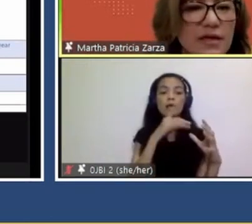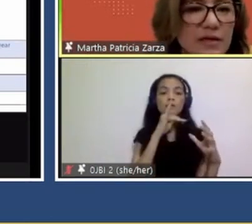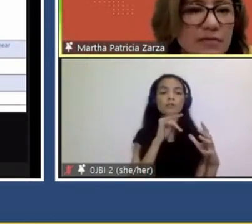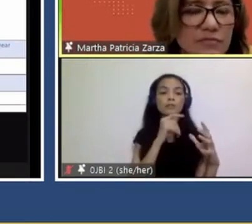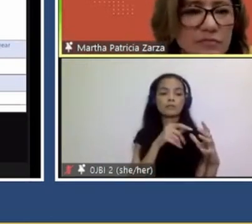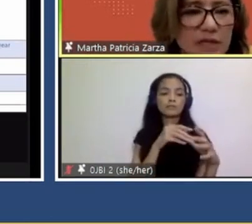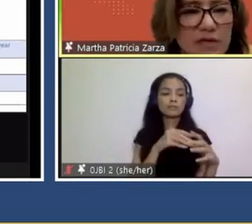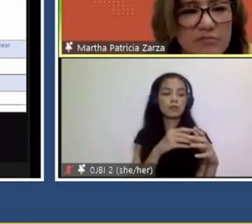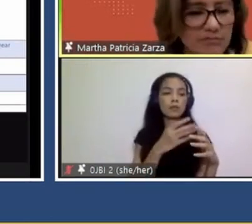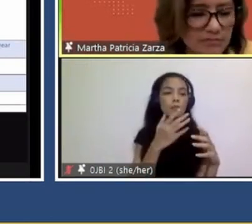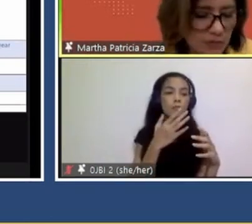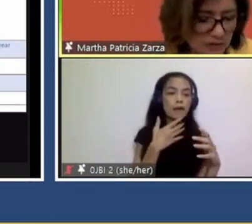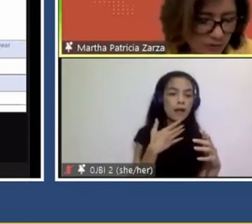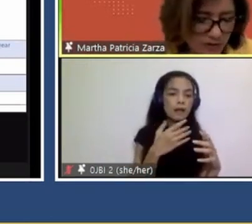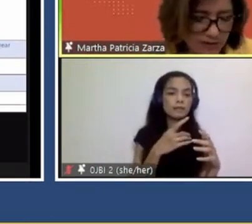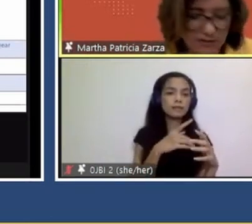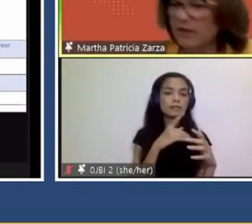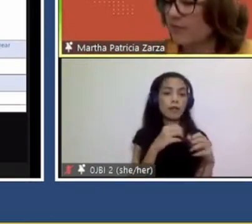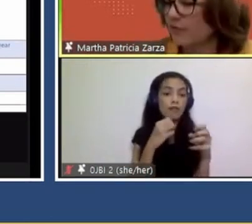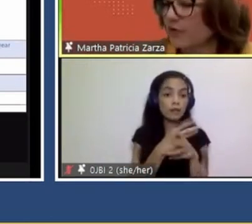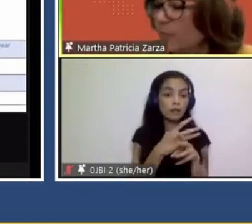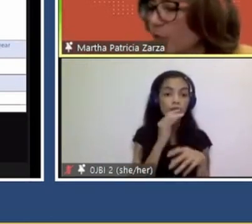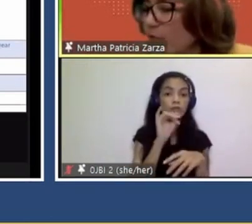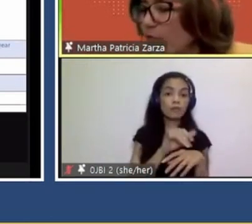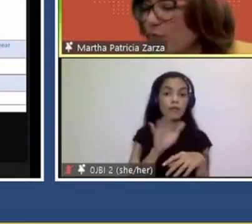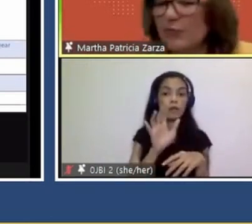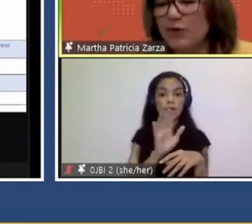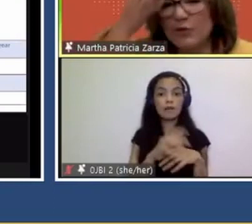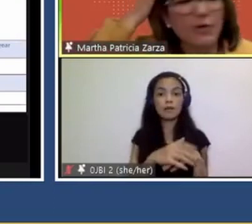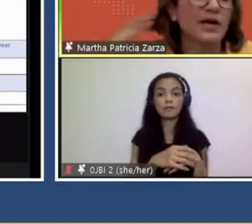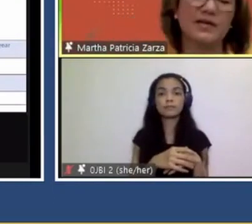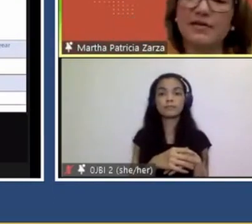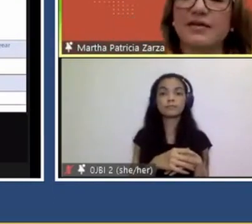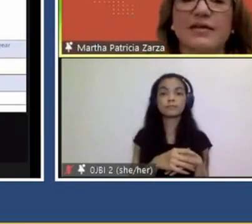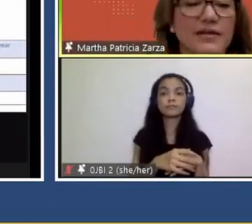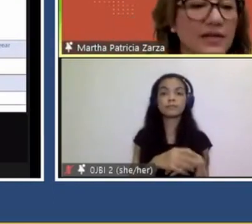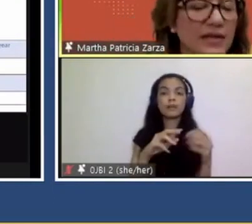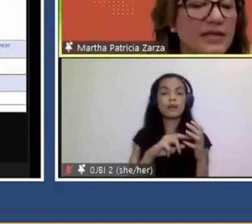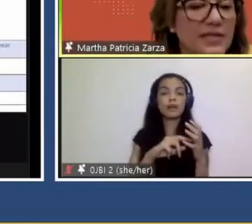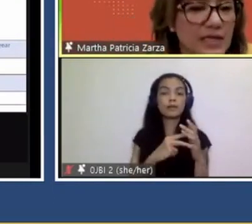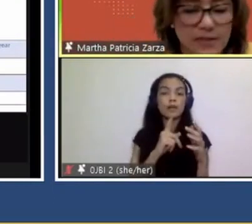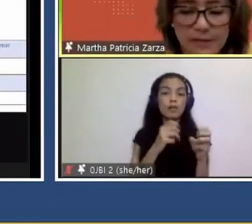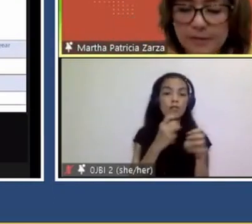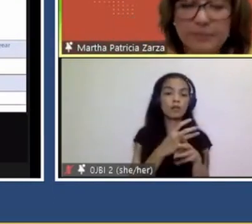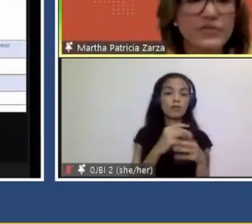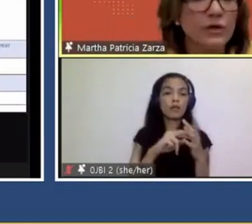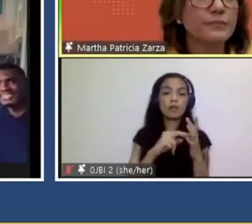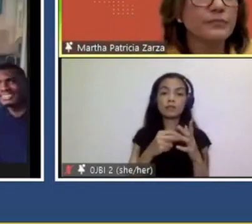obviously that was something for the product to work properly in this